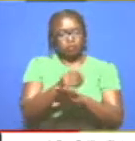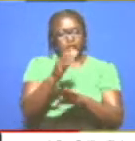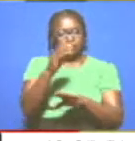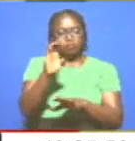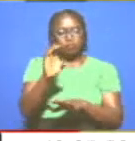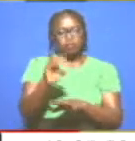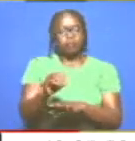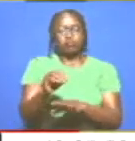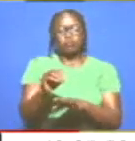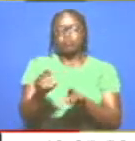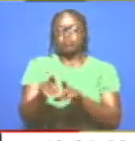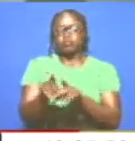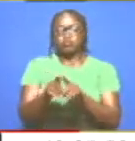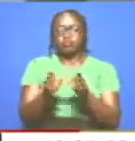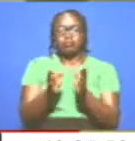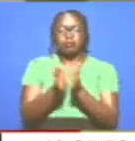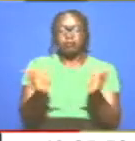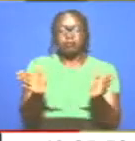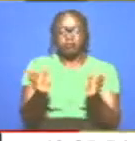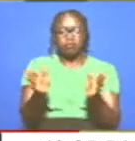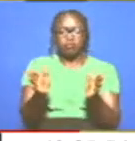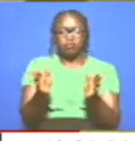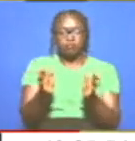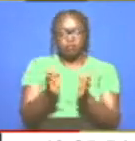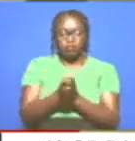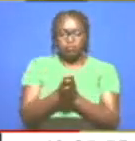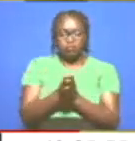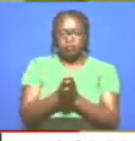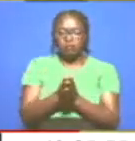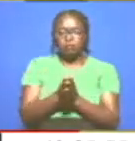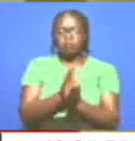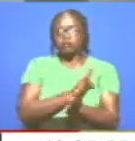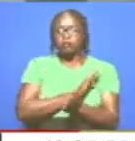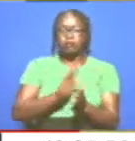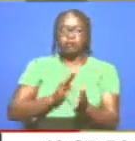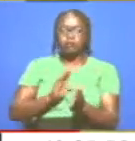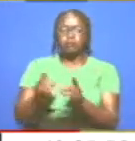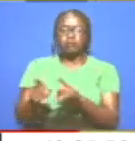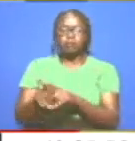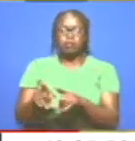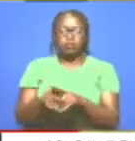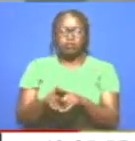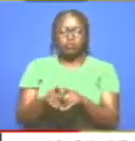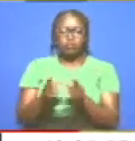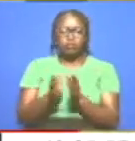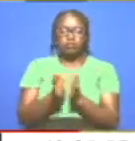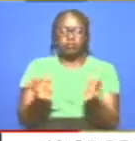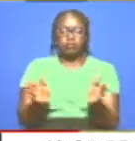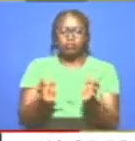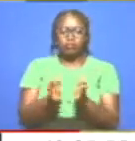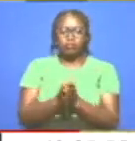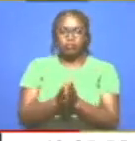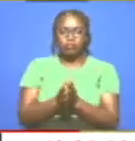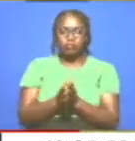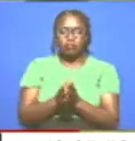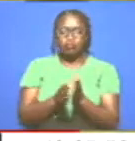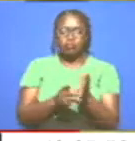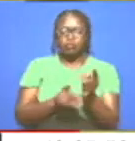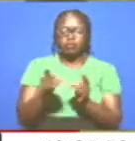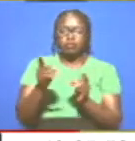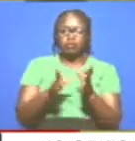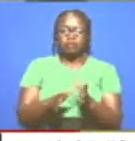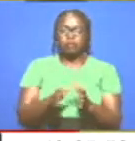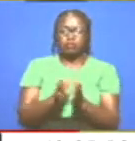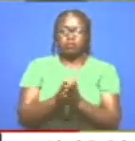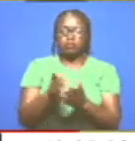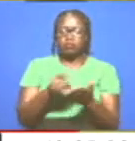general secretary of the board, on the board as general secretary, and also the development director. What is